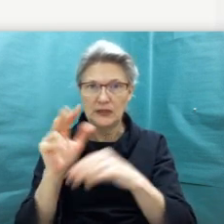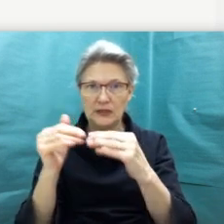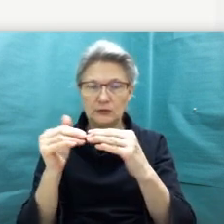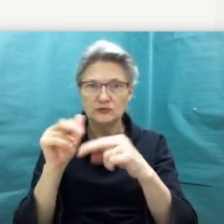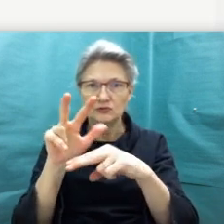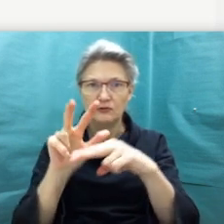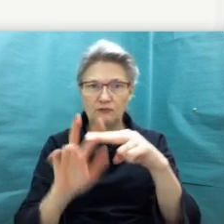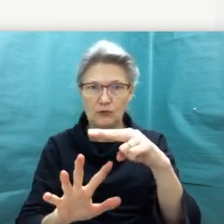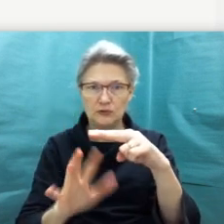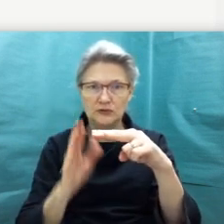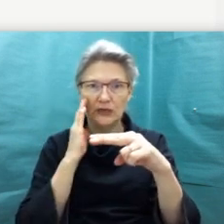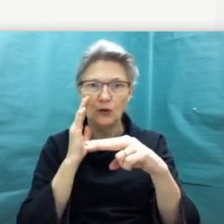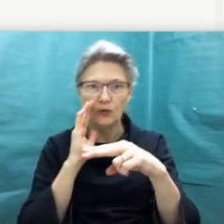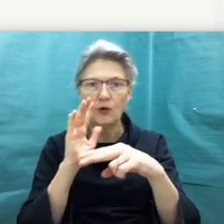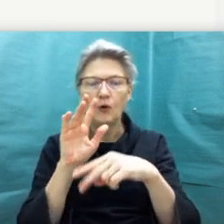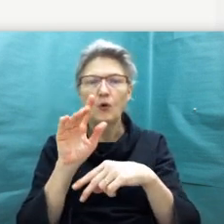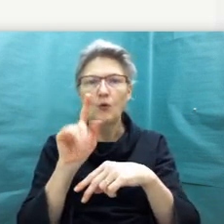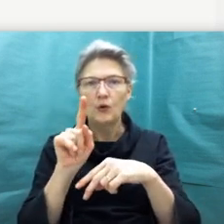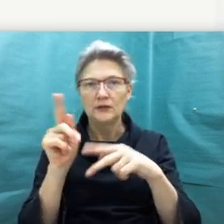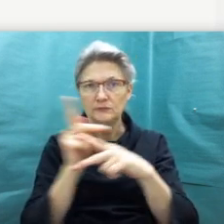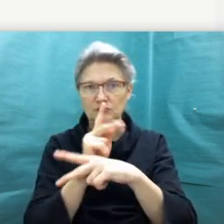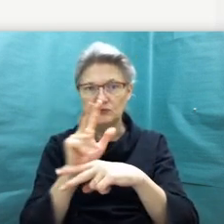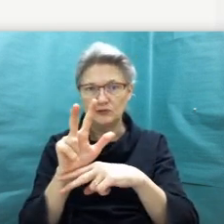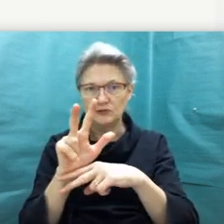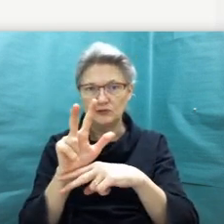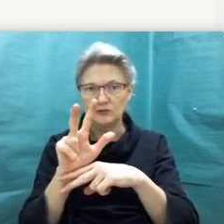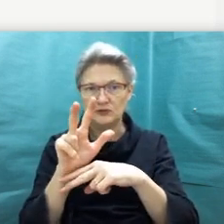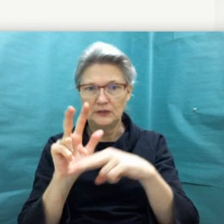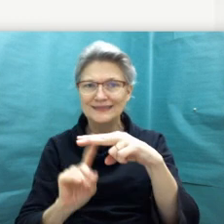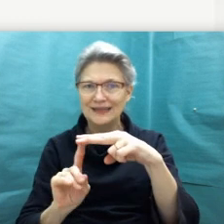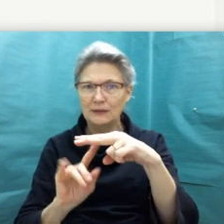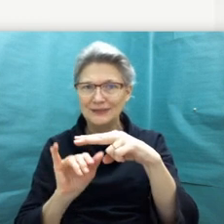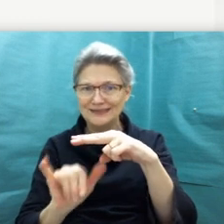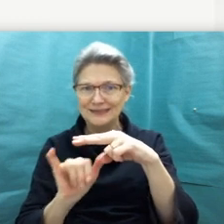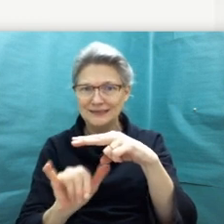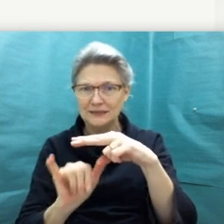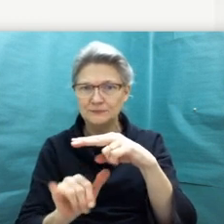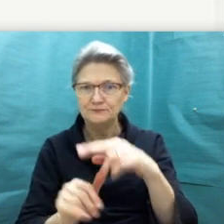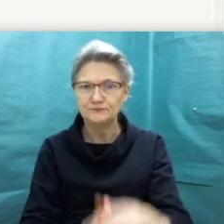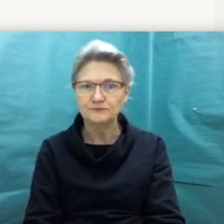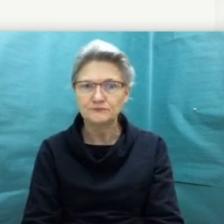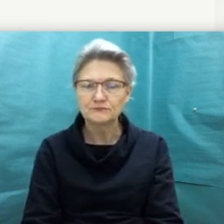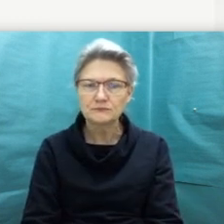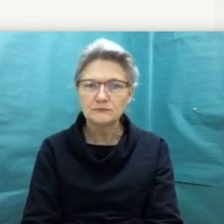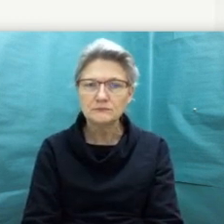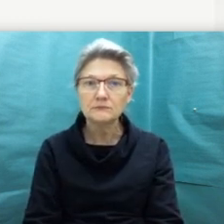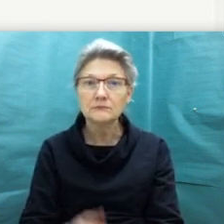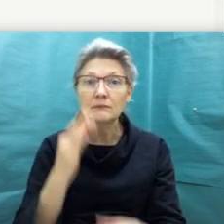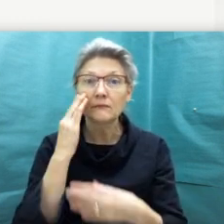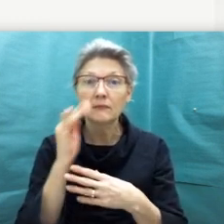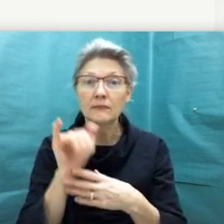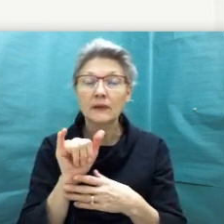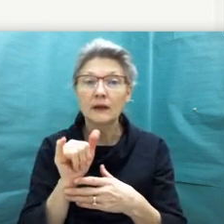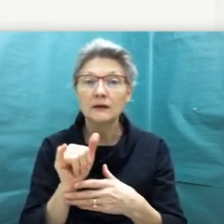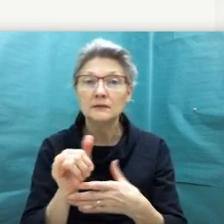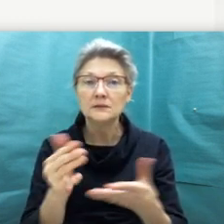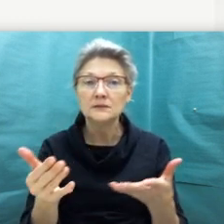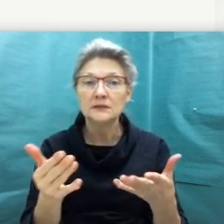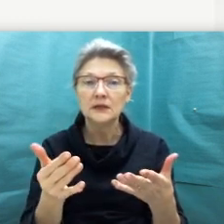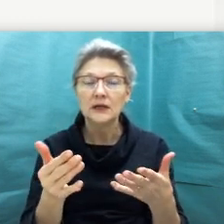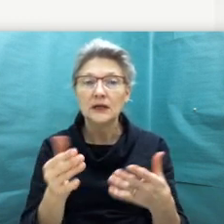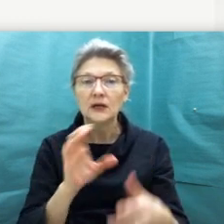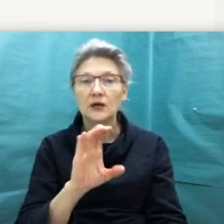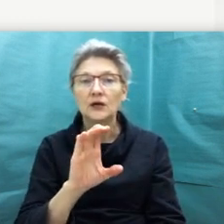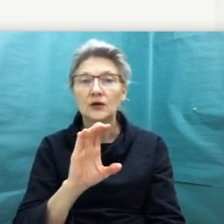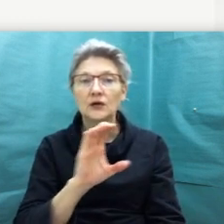3/4 because I know that 1 times 3 is 3. Keep the denominator the same. So I know that